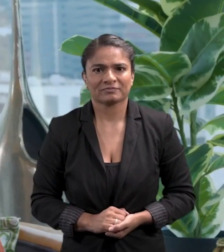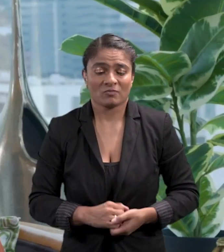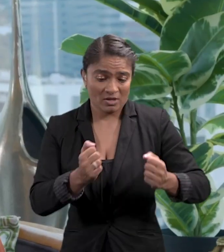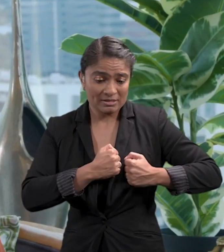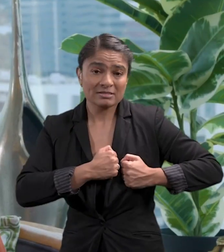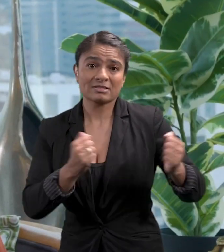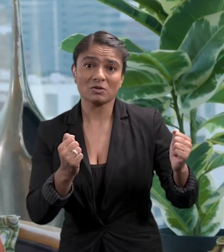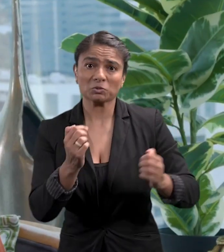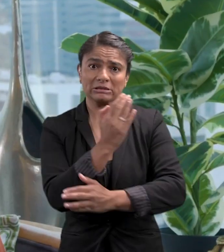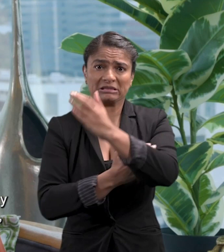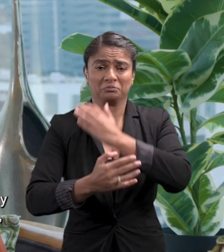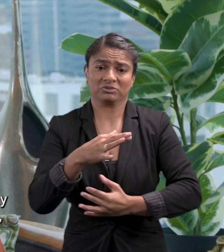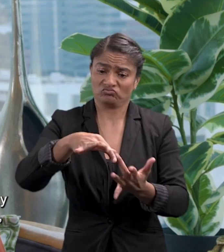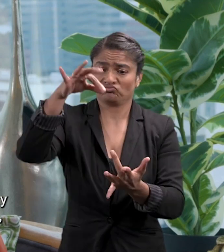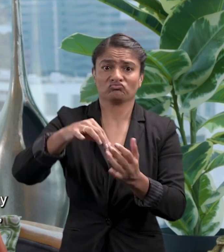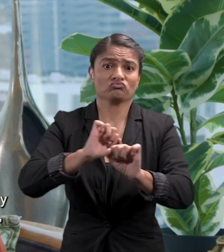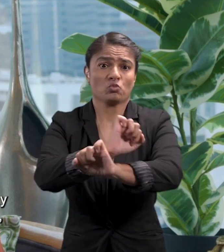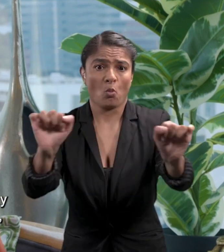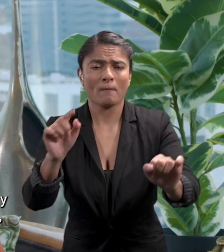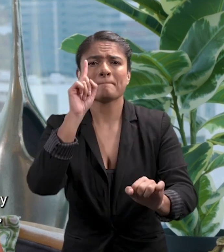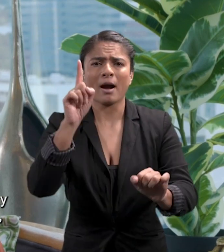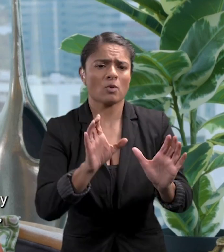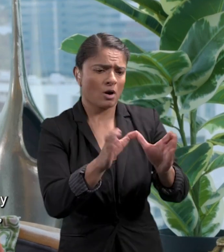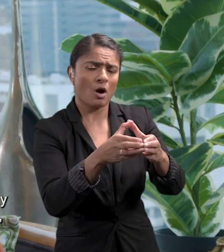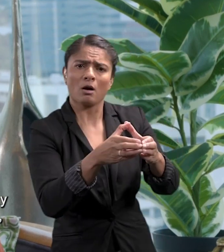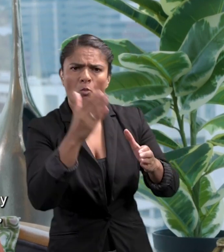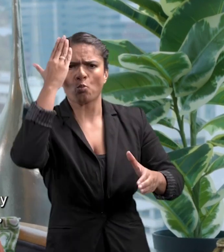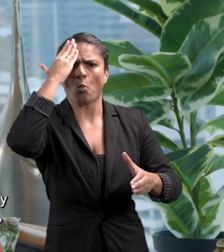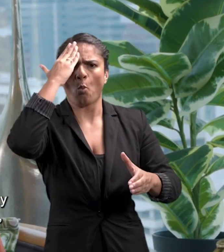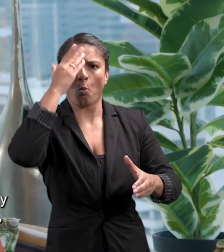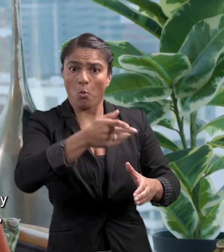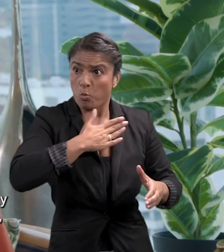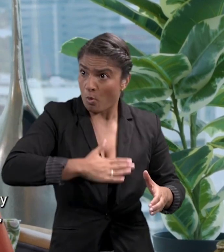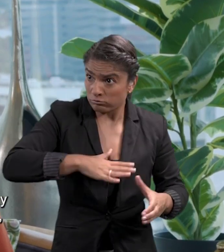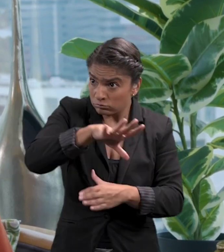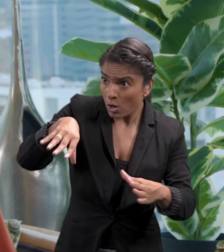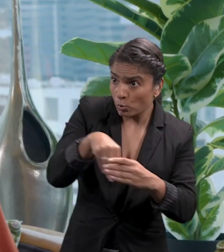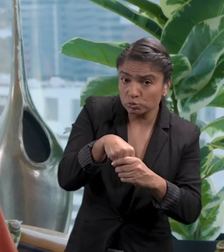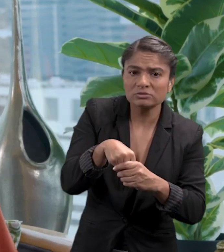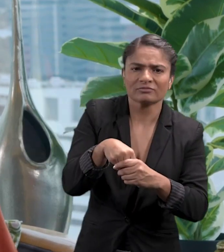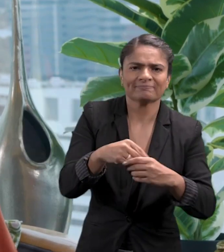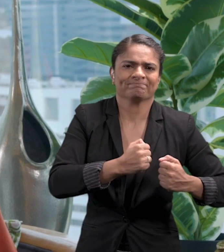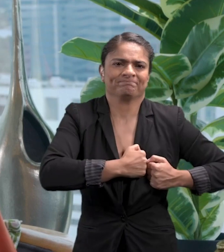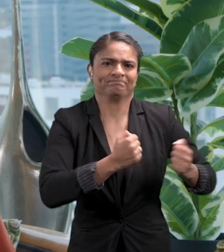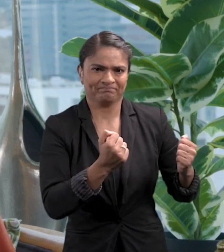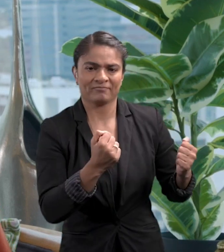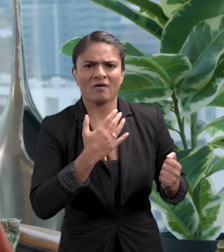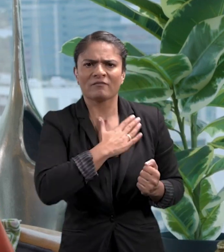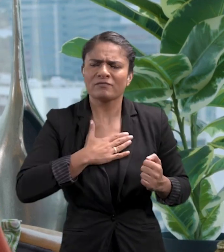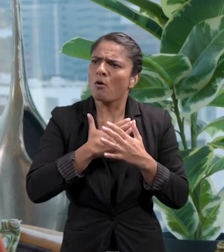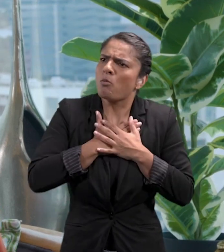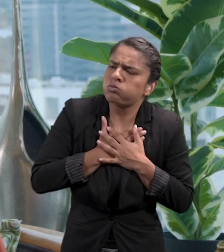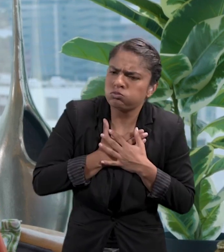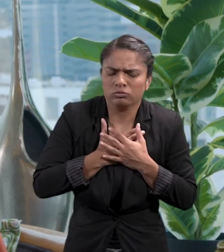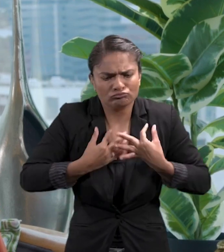Disclosure of disability is voluntary, yet it does help when organizations say that we need an inclusive environment where employees feel they are